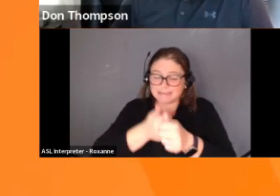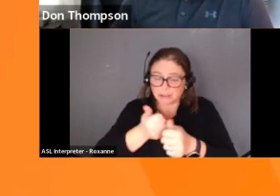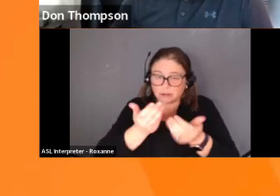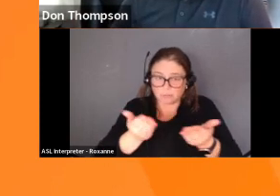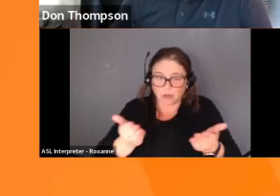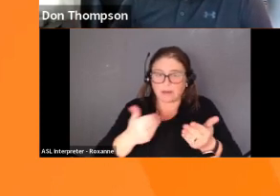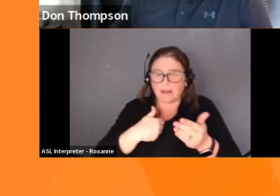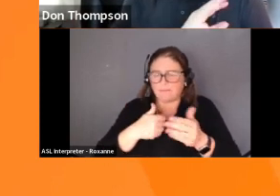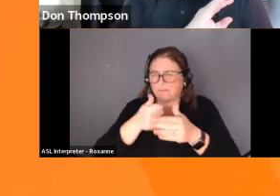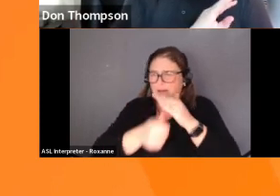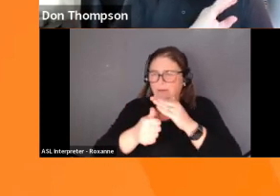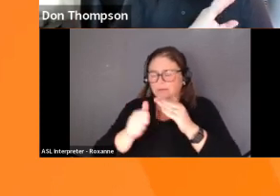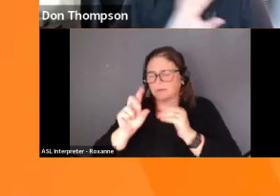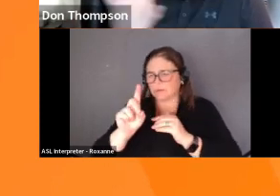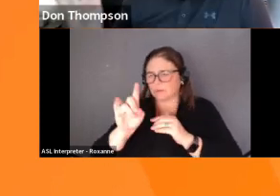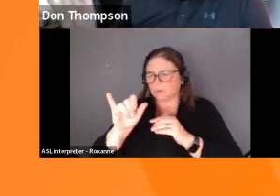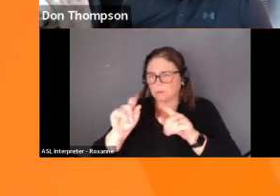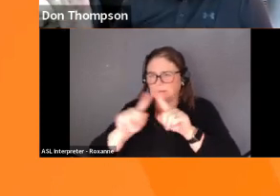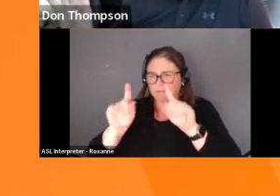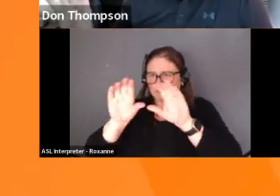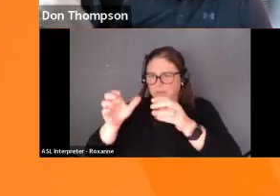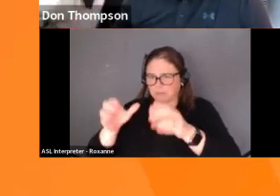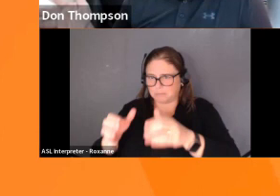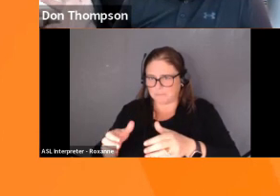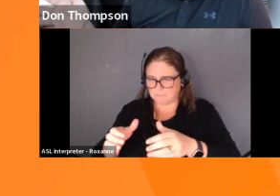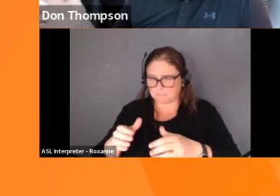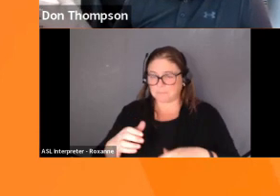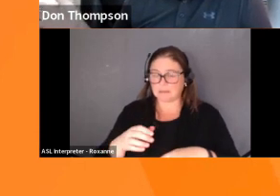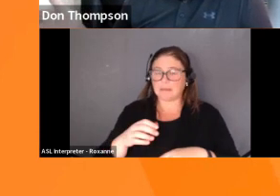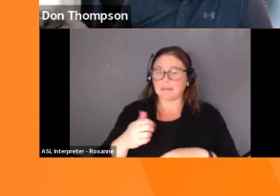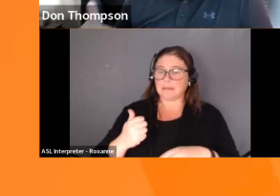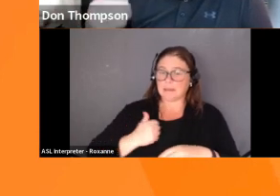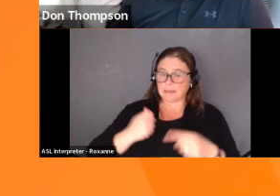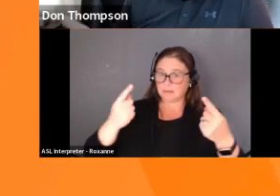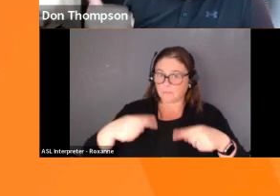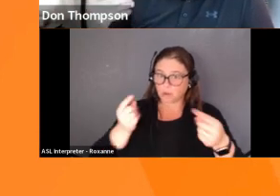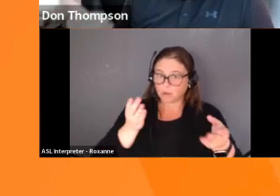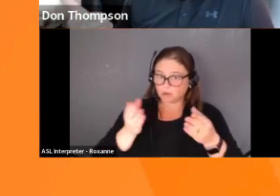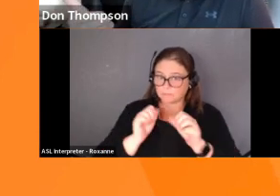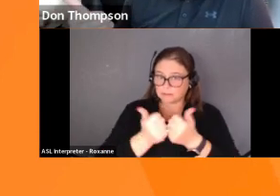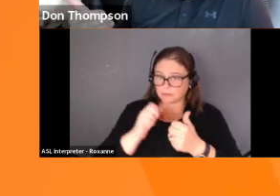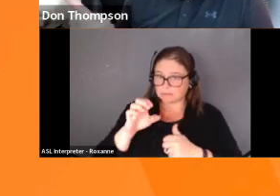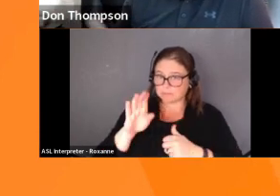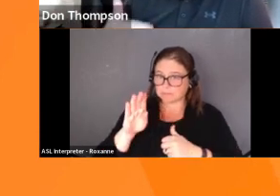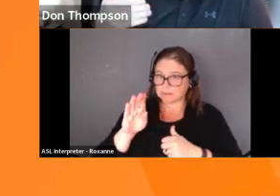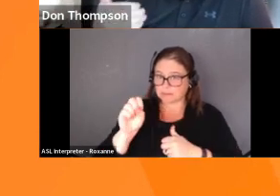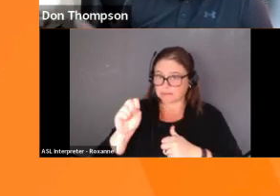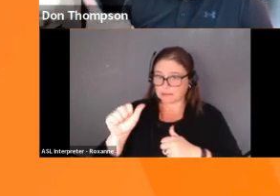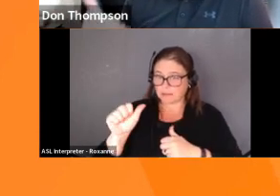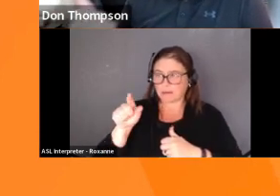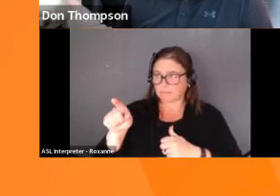good news is the CBSA, the Canadian Border Service Agency, is actually good. You